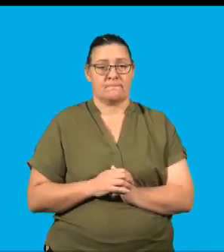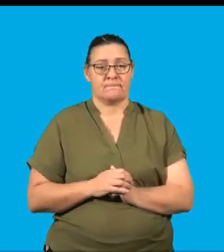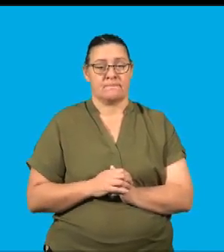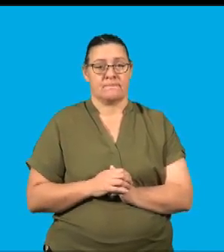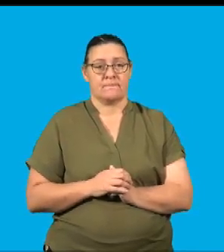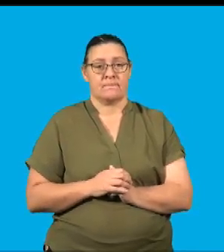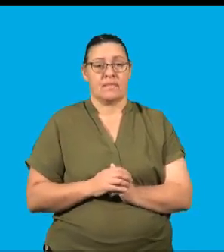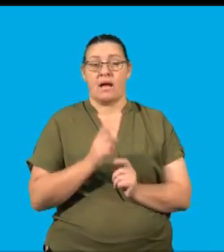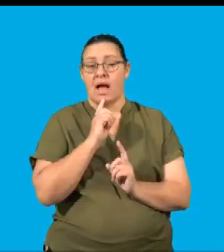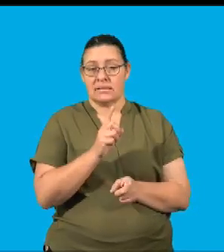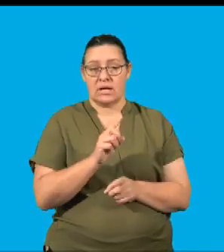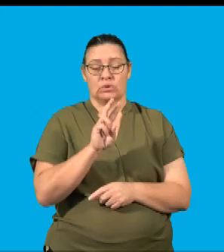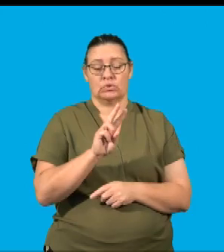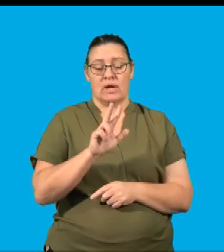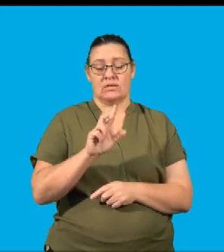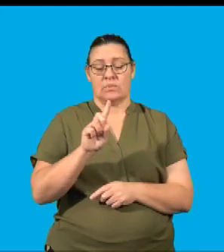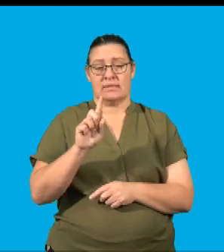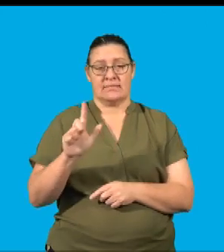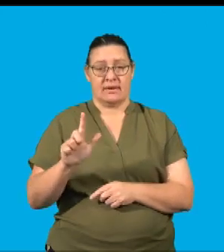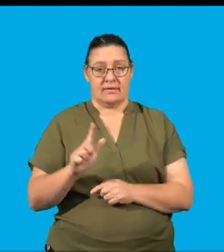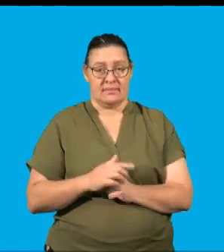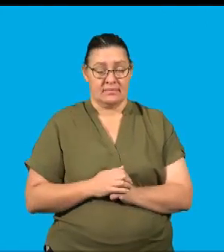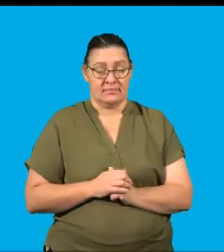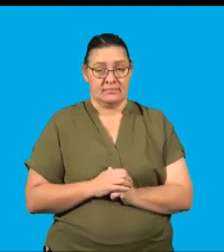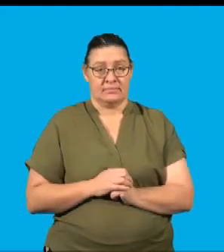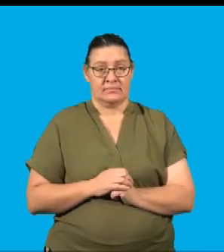612. I am getting